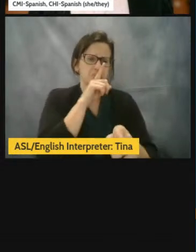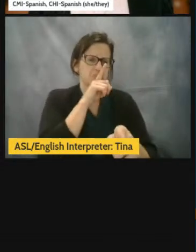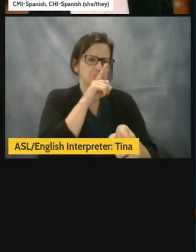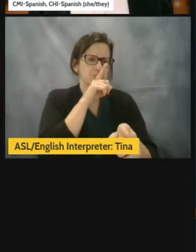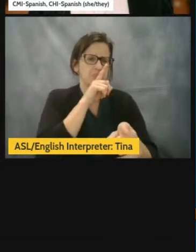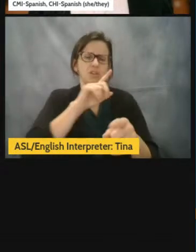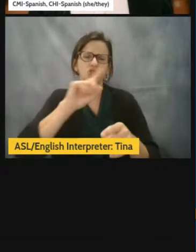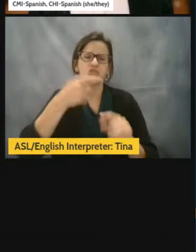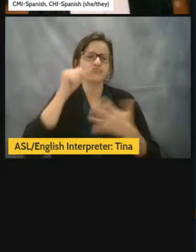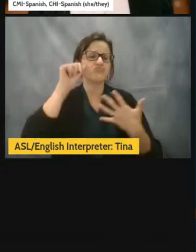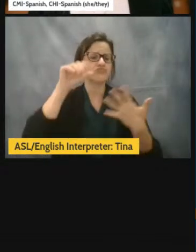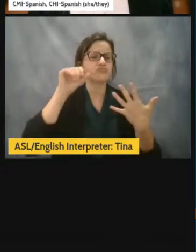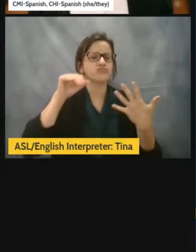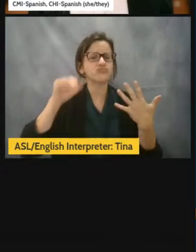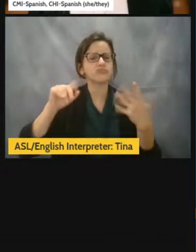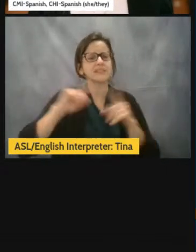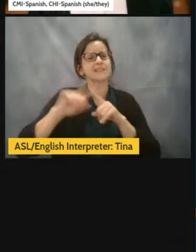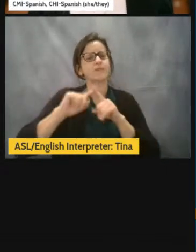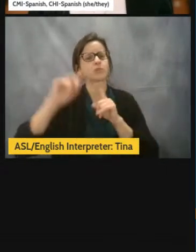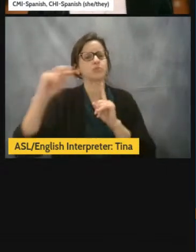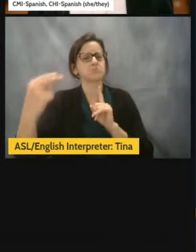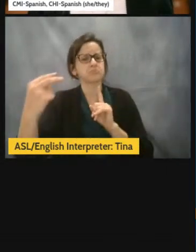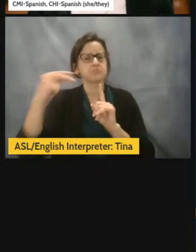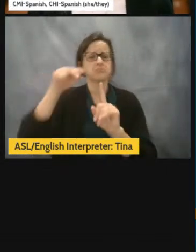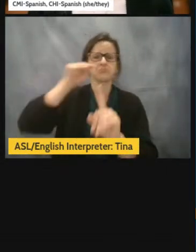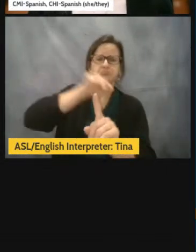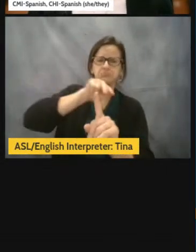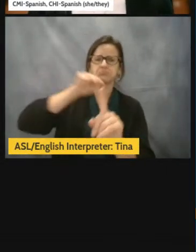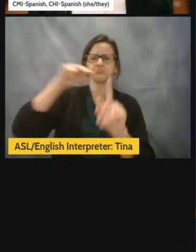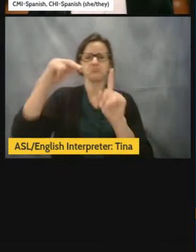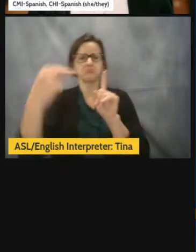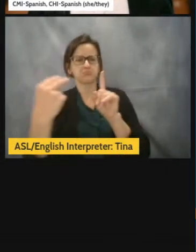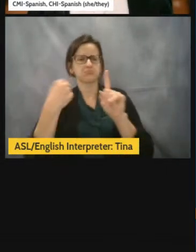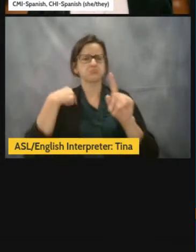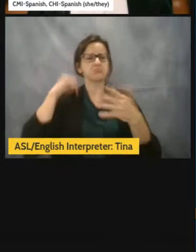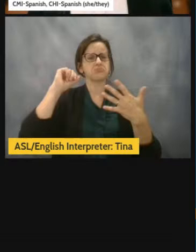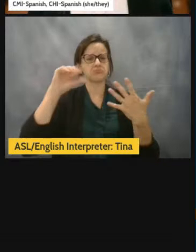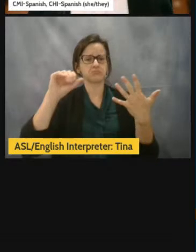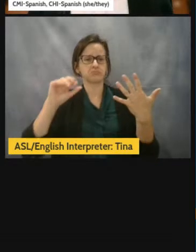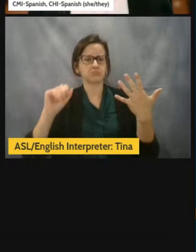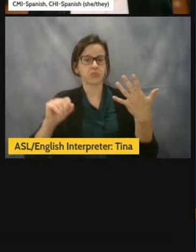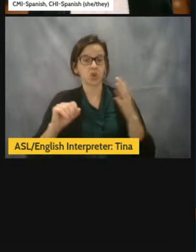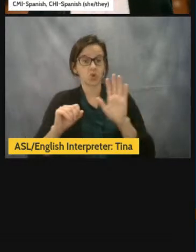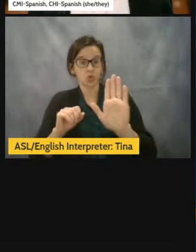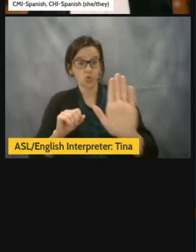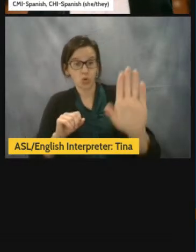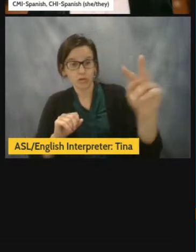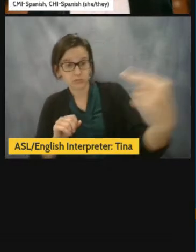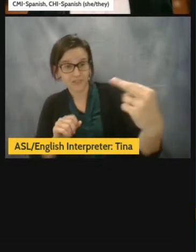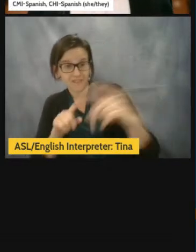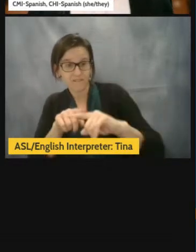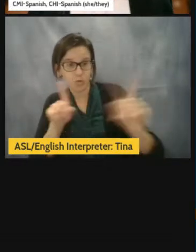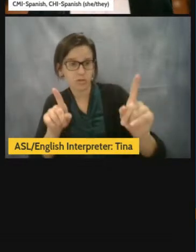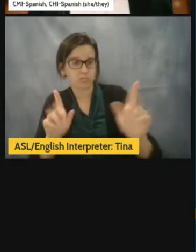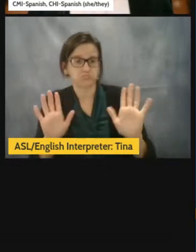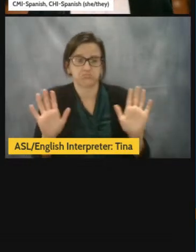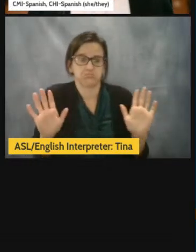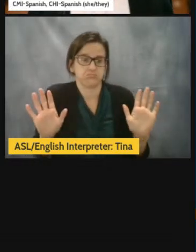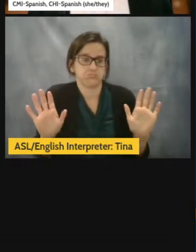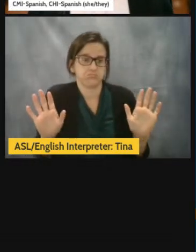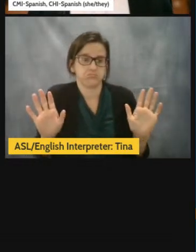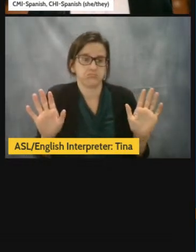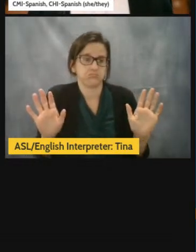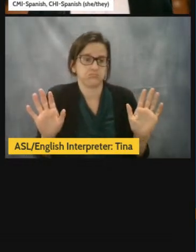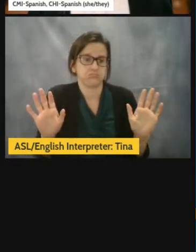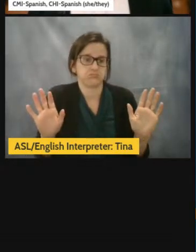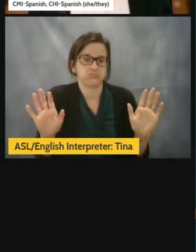different perspectives, which might, be different from yours, and that's it. You will interpret